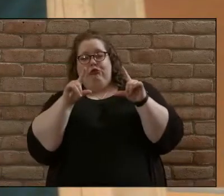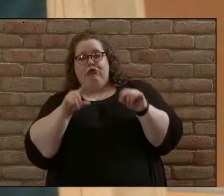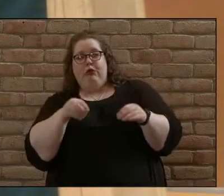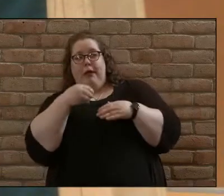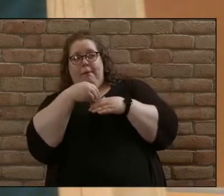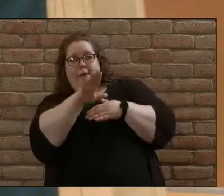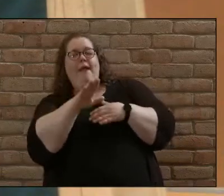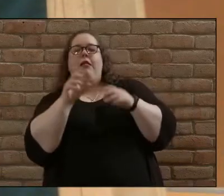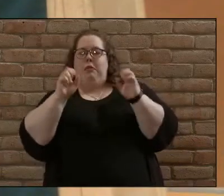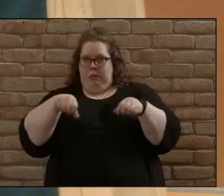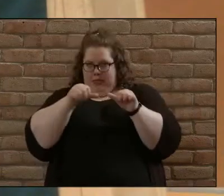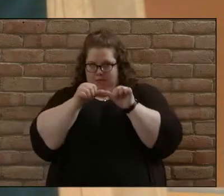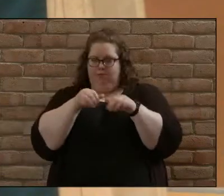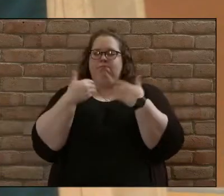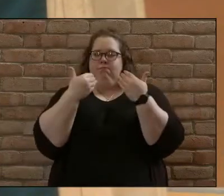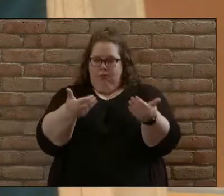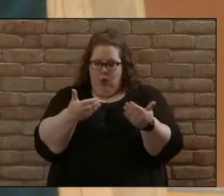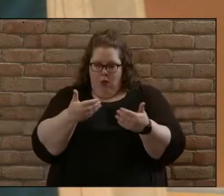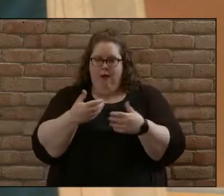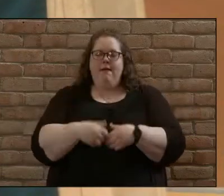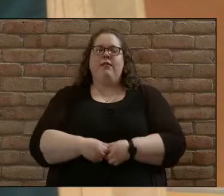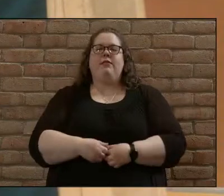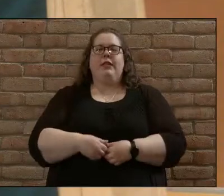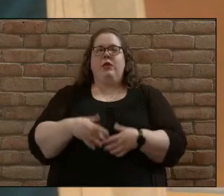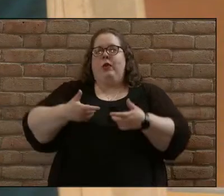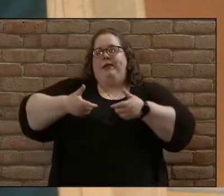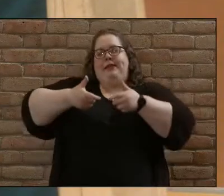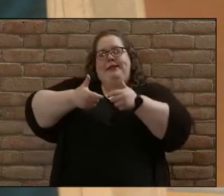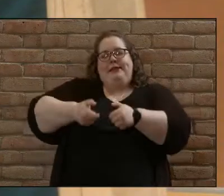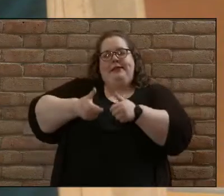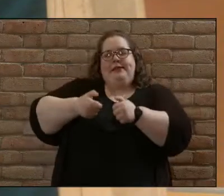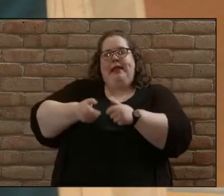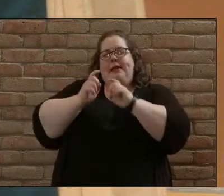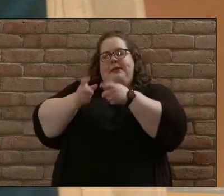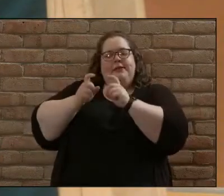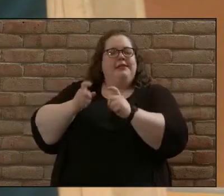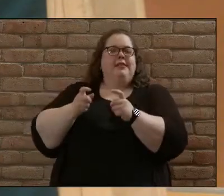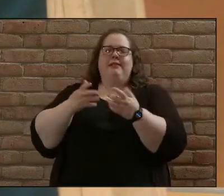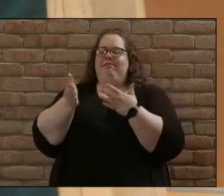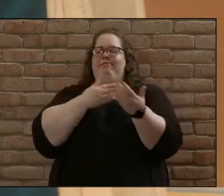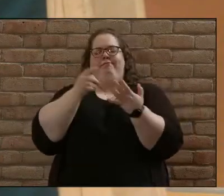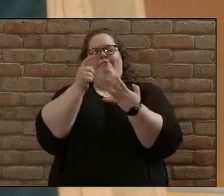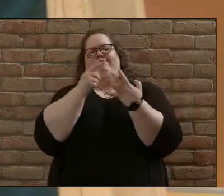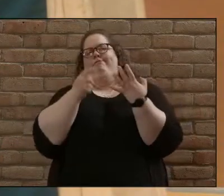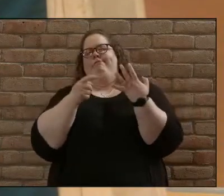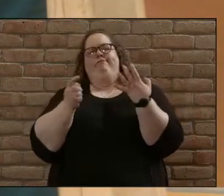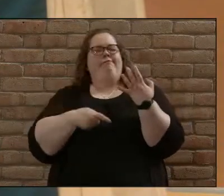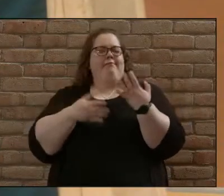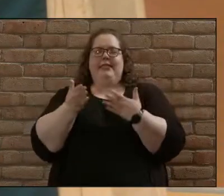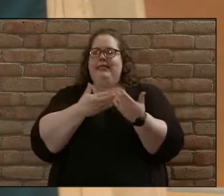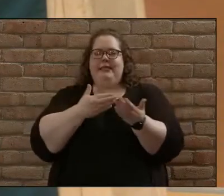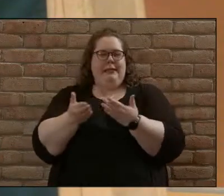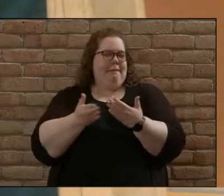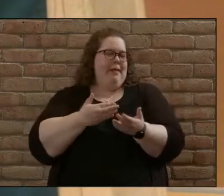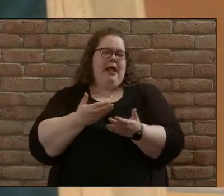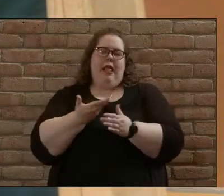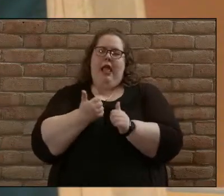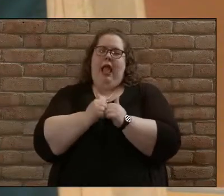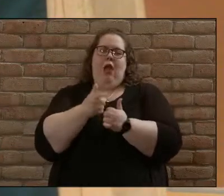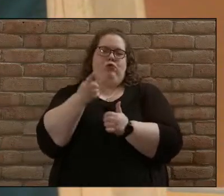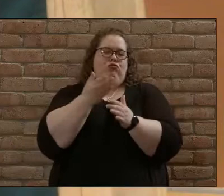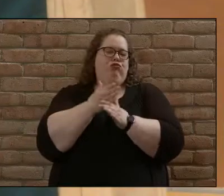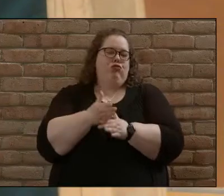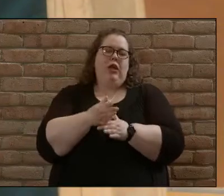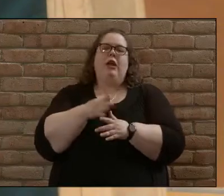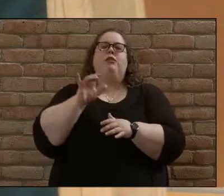can text to give. You can go online. However you choose to share your offering with us, just remember